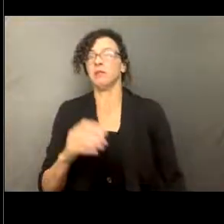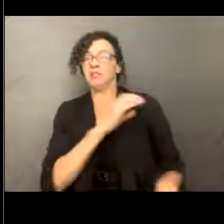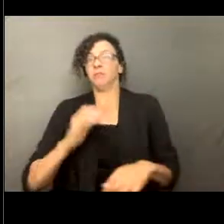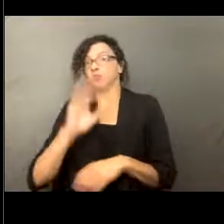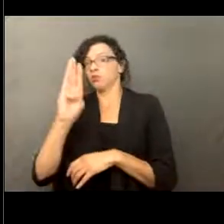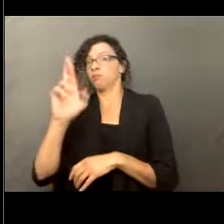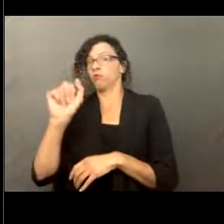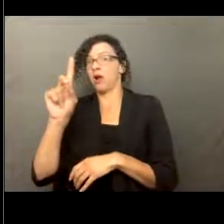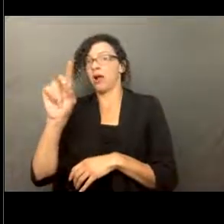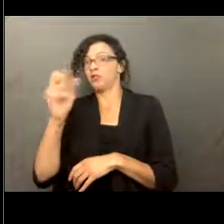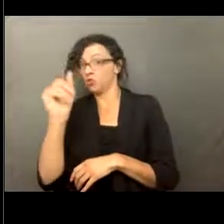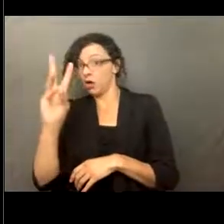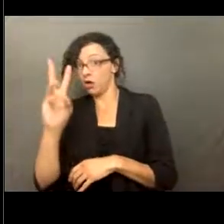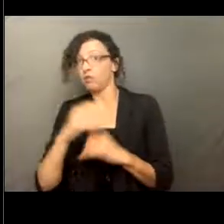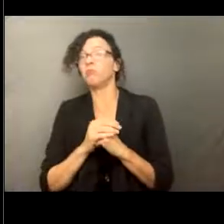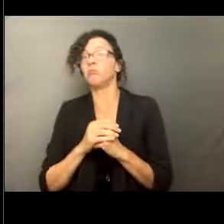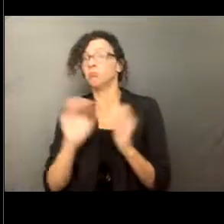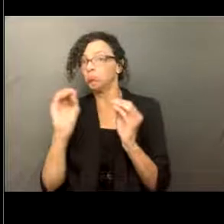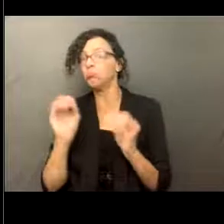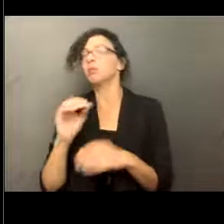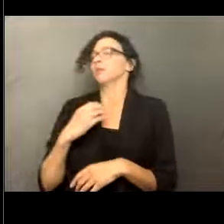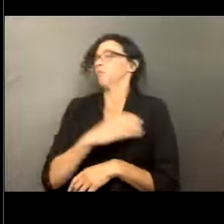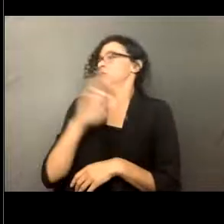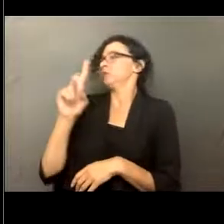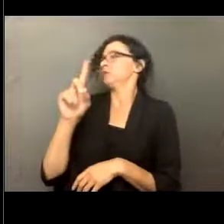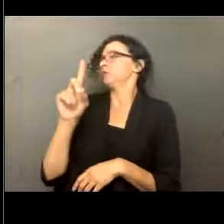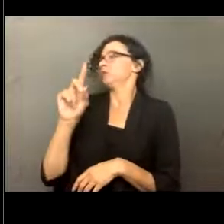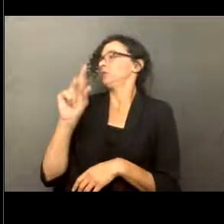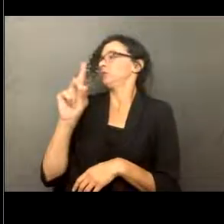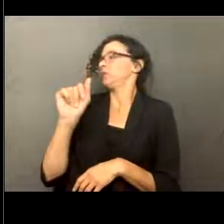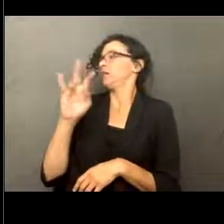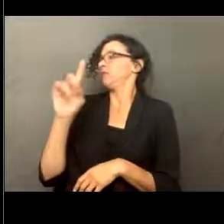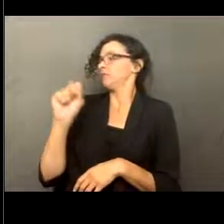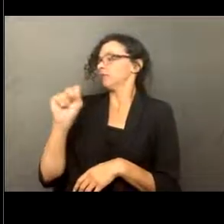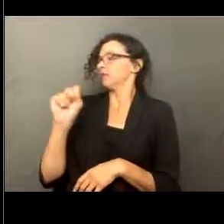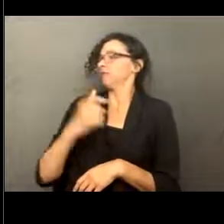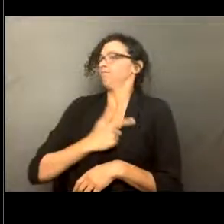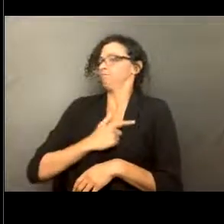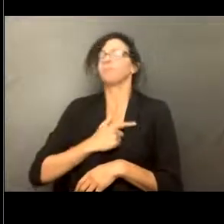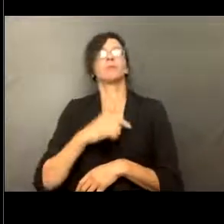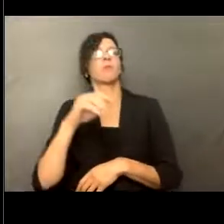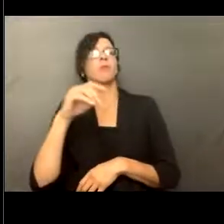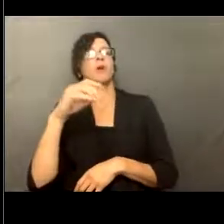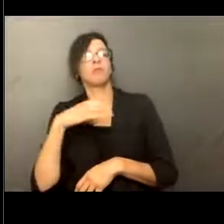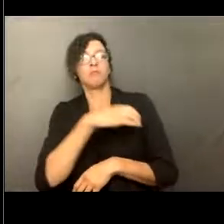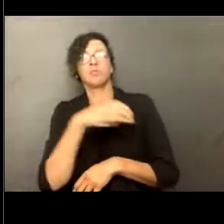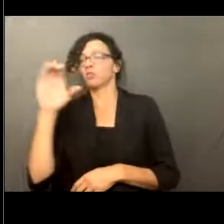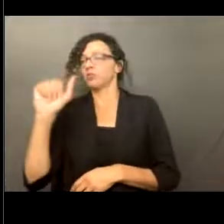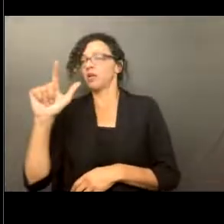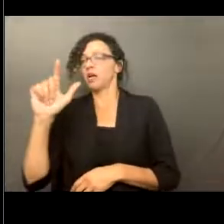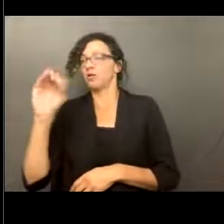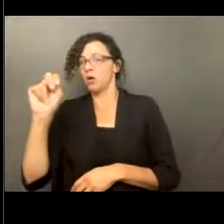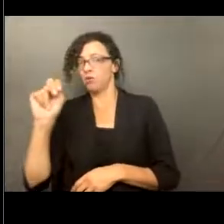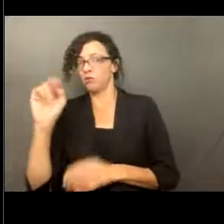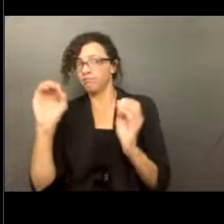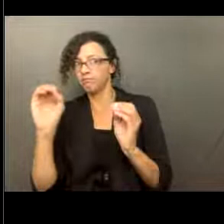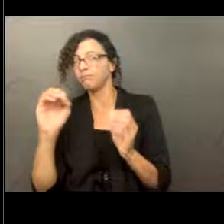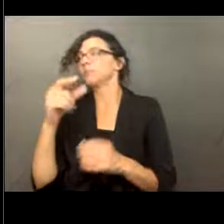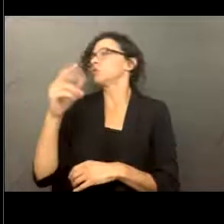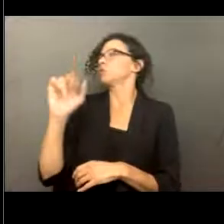Commissioner Davis. Aye. Commissioner Falcone. Commissioner Grisby. Aye. Vice Chair